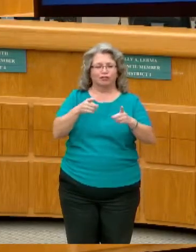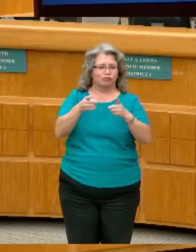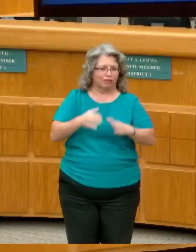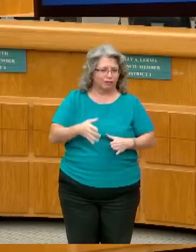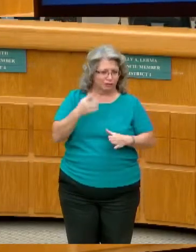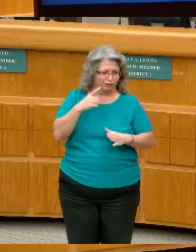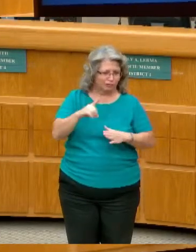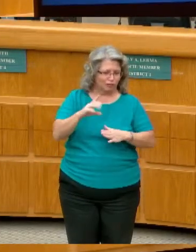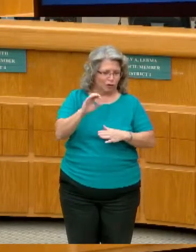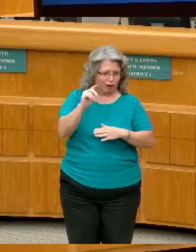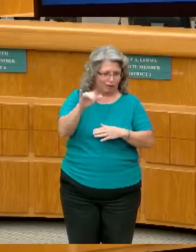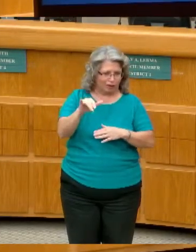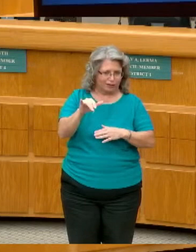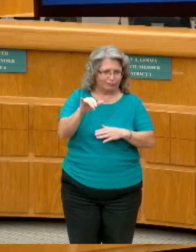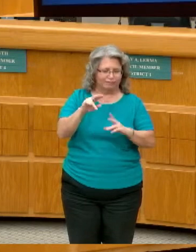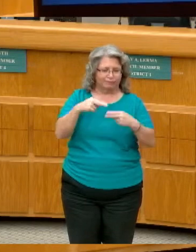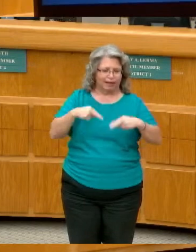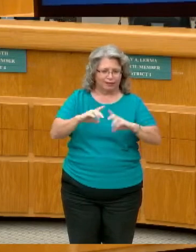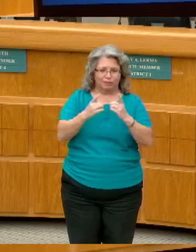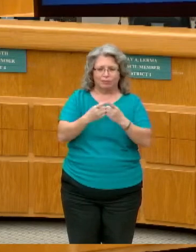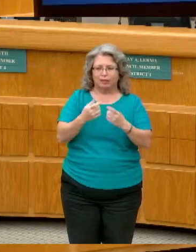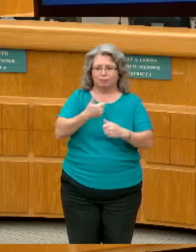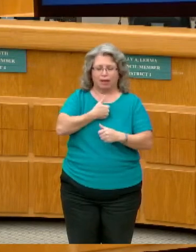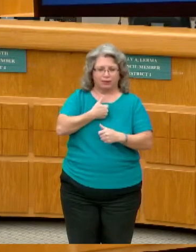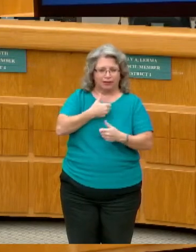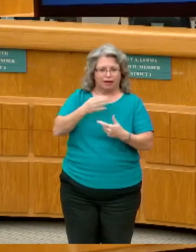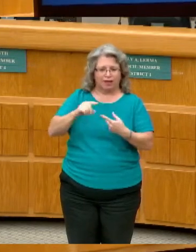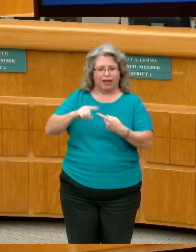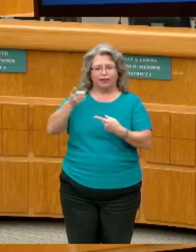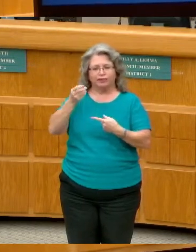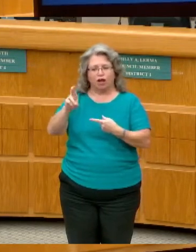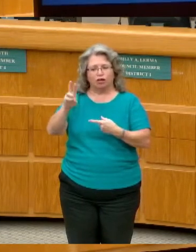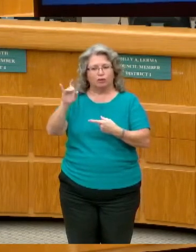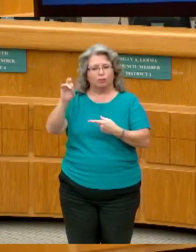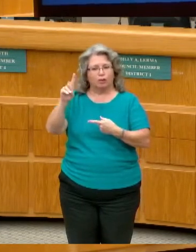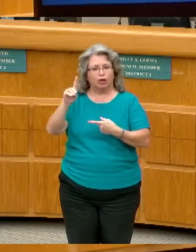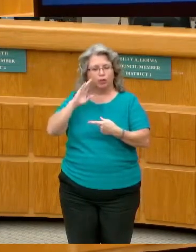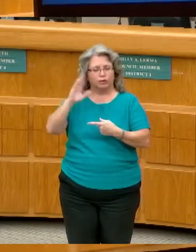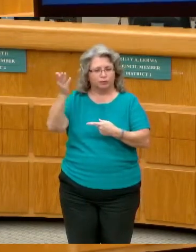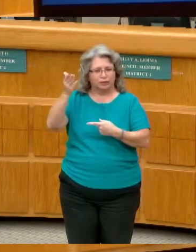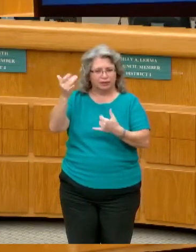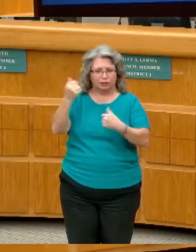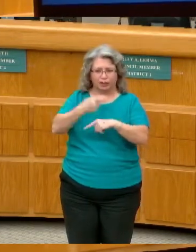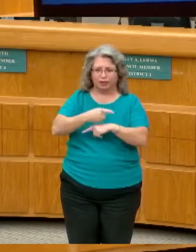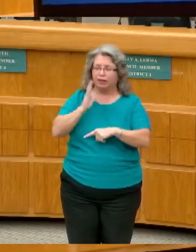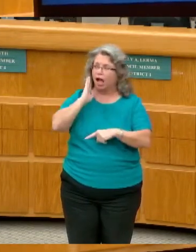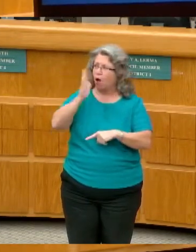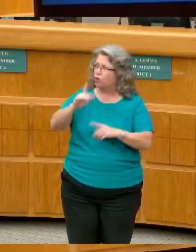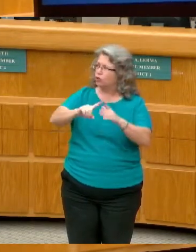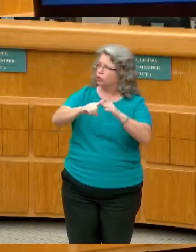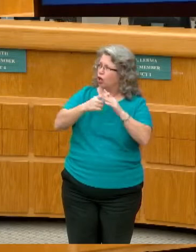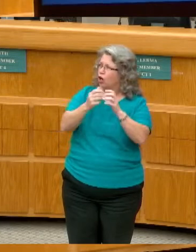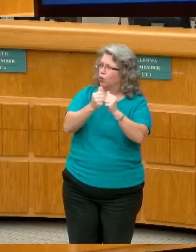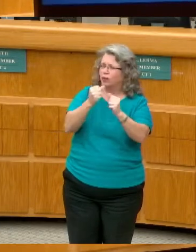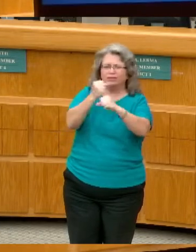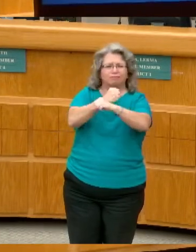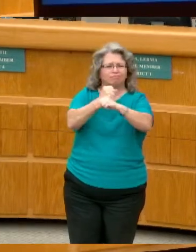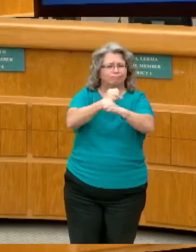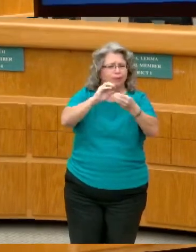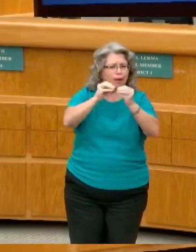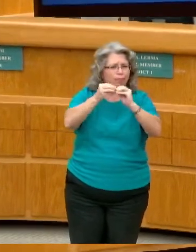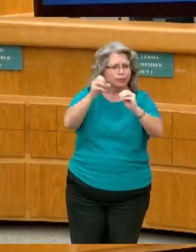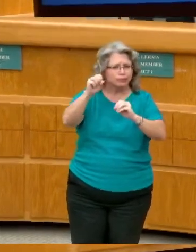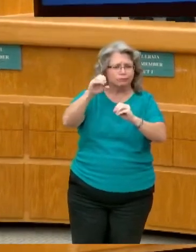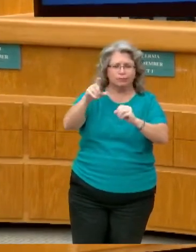Bird presenting today, and I'm going to start with the COVID-19 Nueces County statistics. So on the very first slide, you're going to